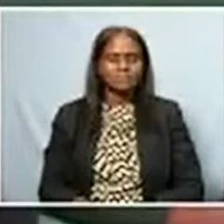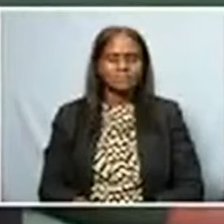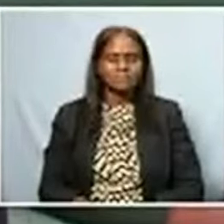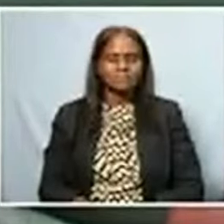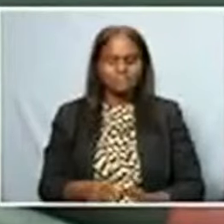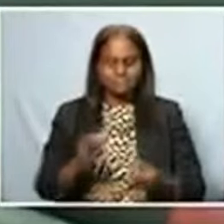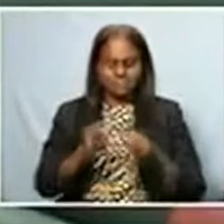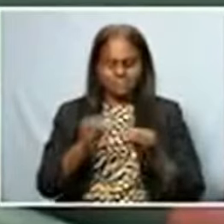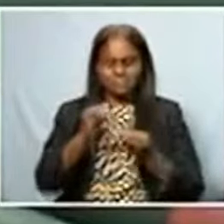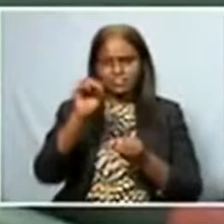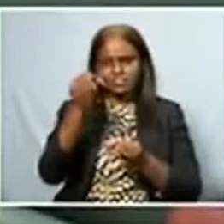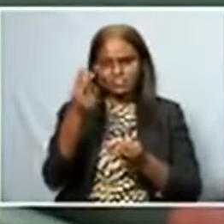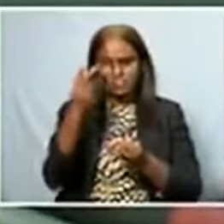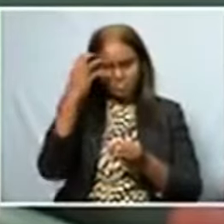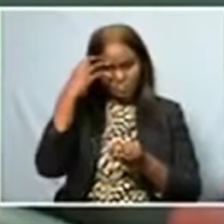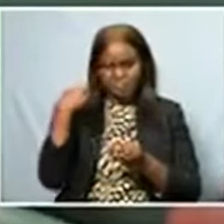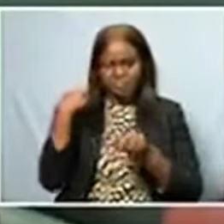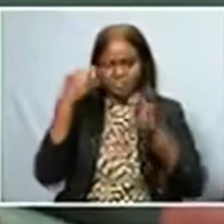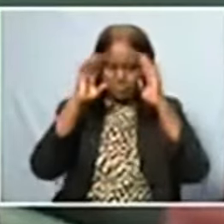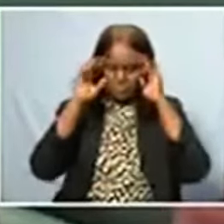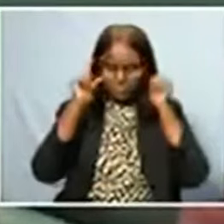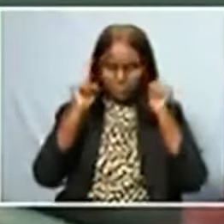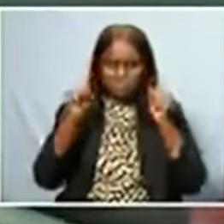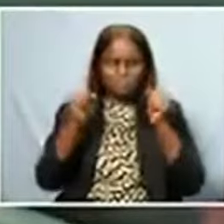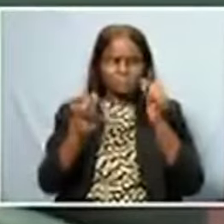Head 02, Office of the Vice President.